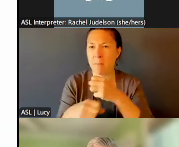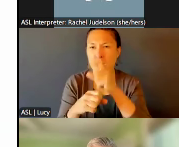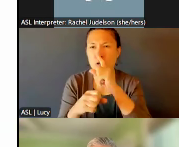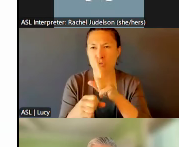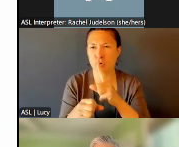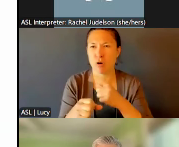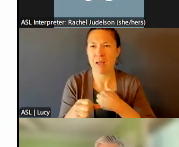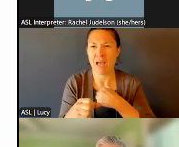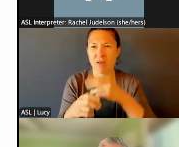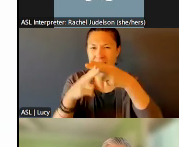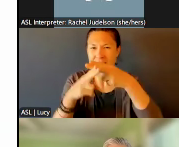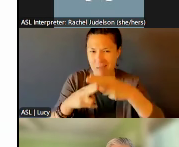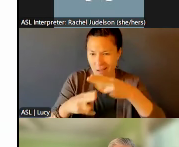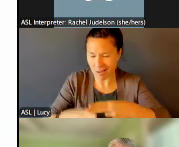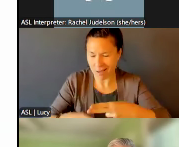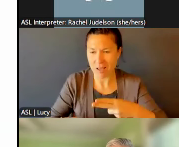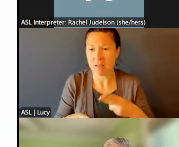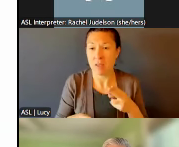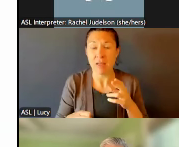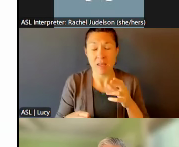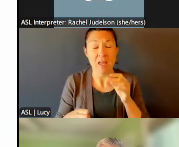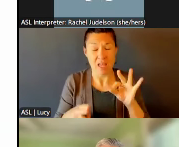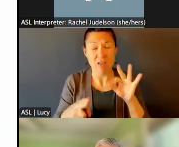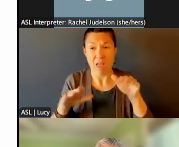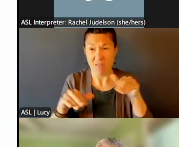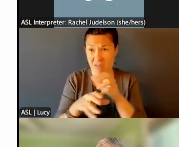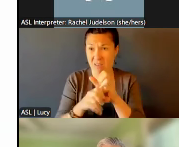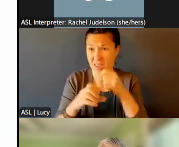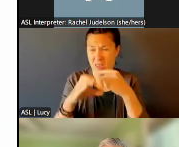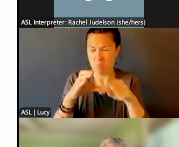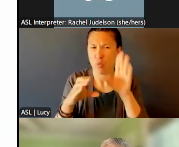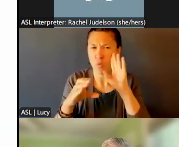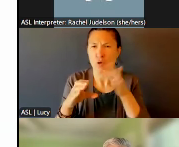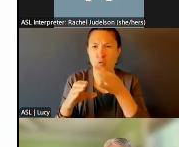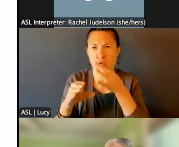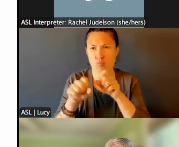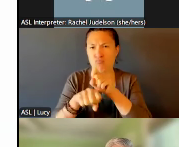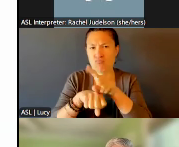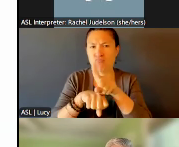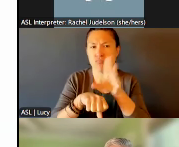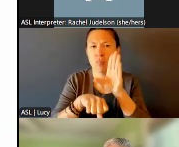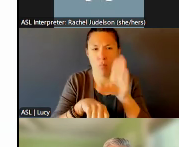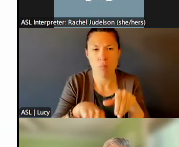haven't received the emails yet, but we'll get on that pretty quickly here. Yeah,